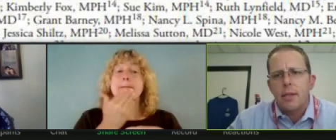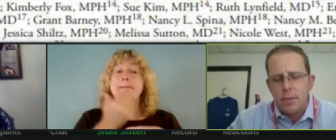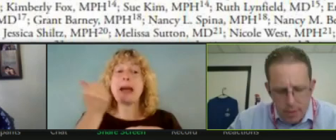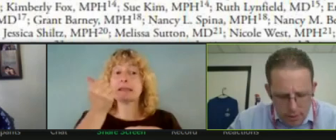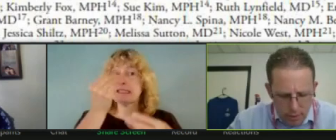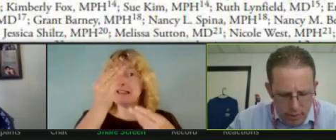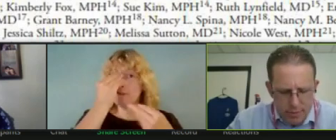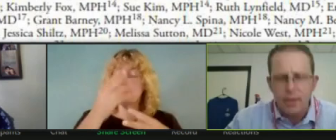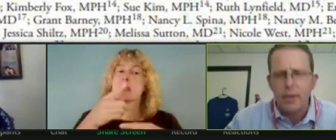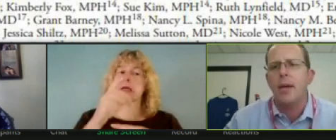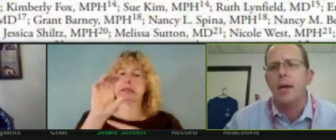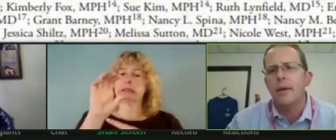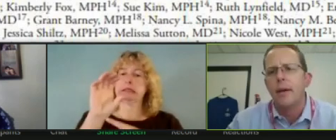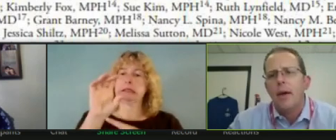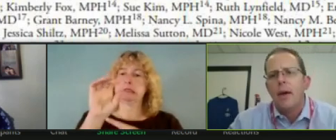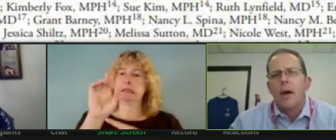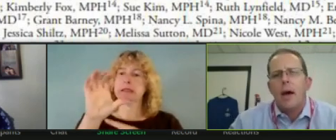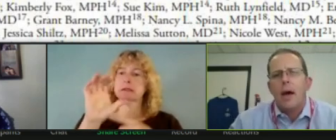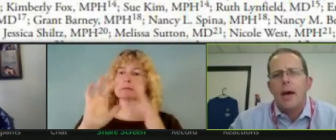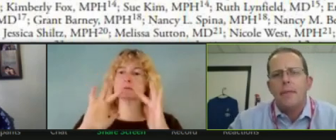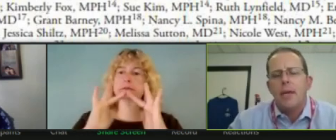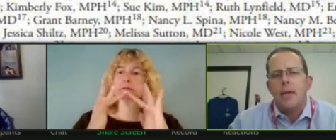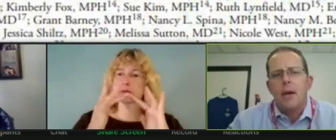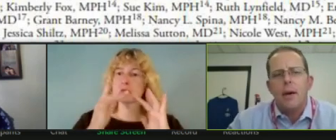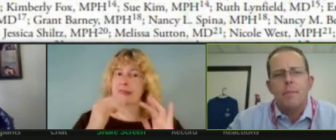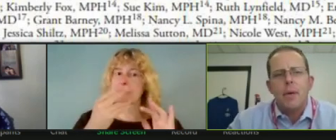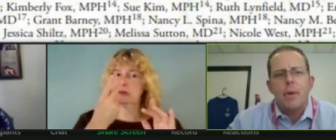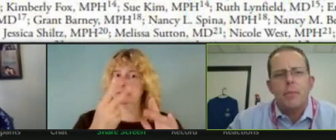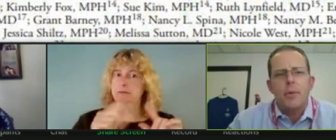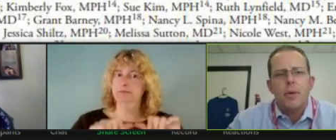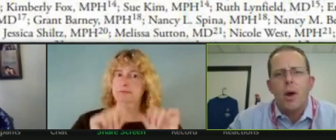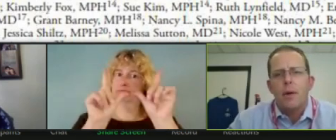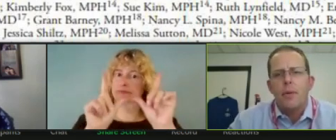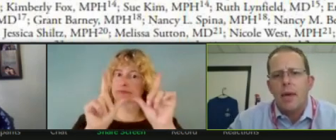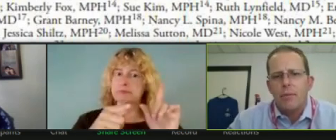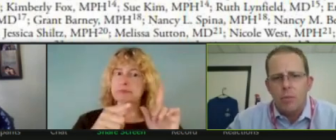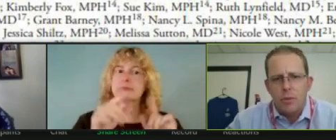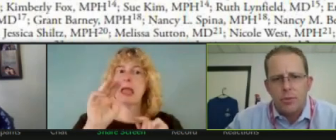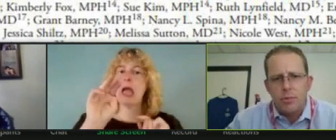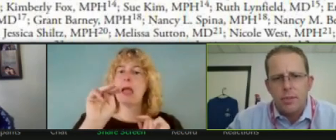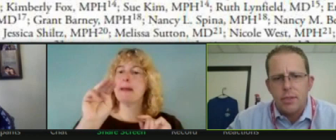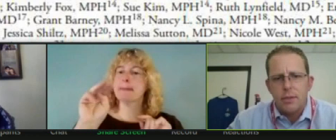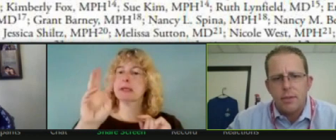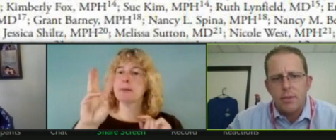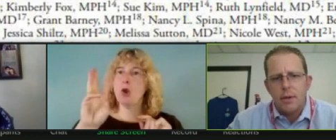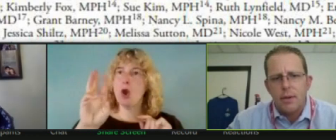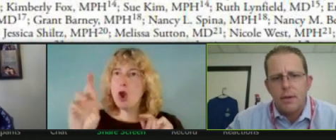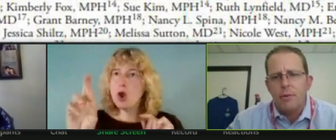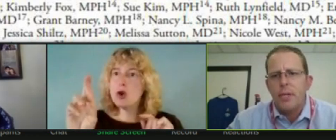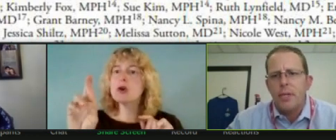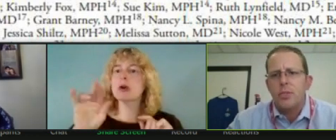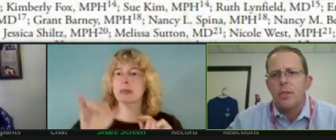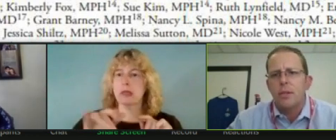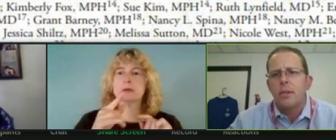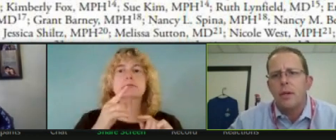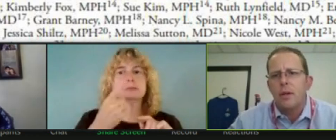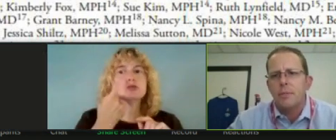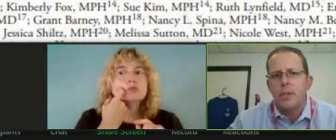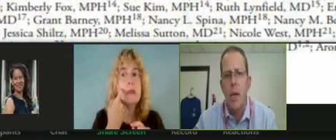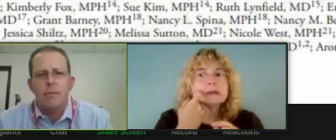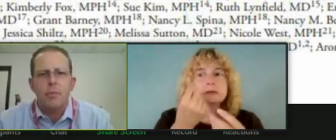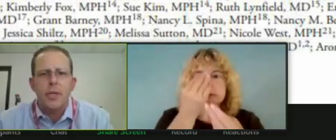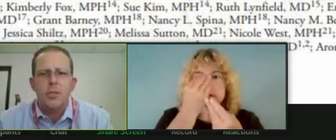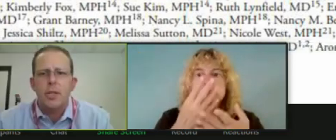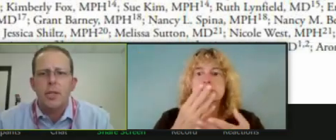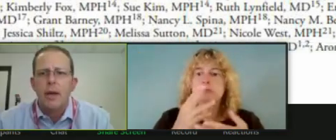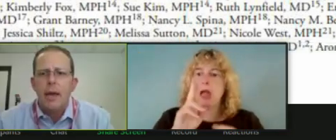is at the CDC website and on the MMWR. They have the most recent information and